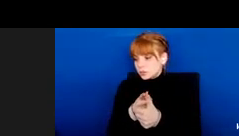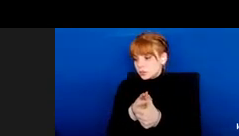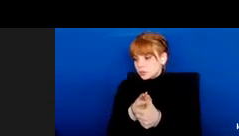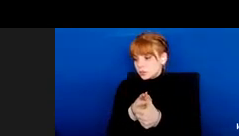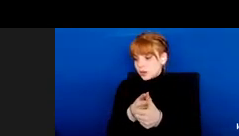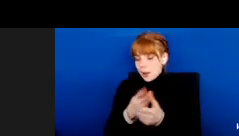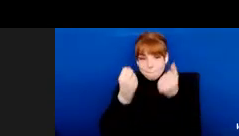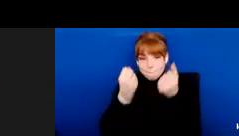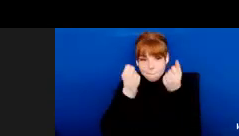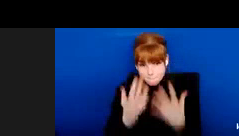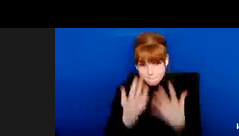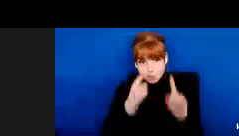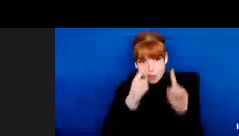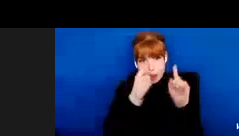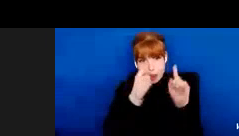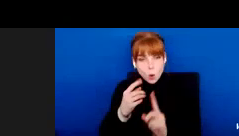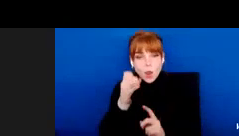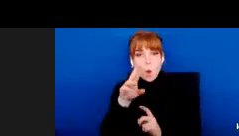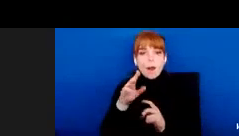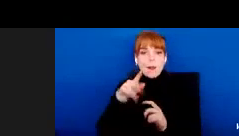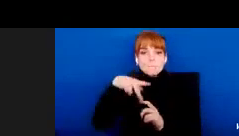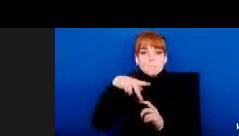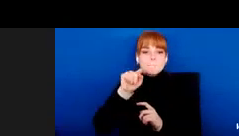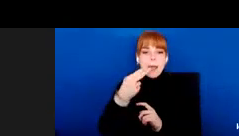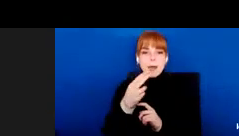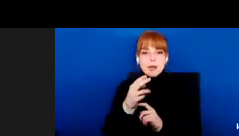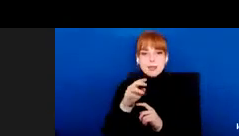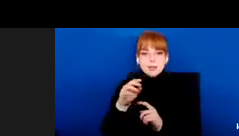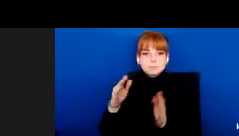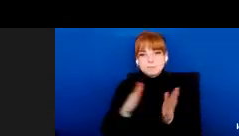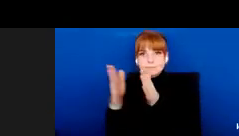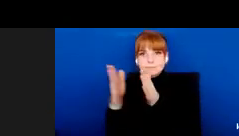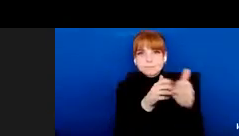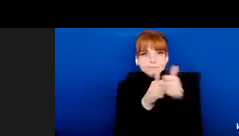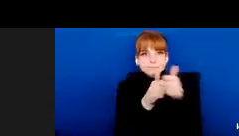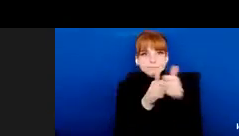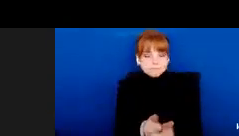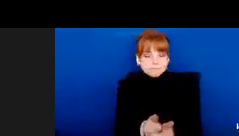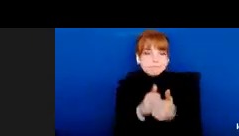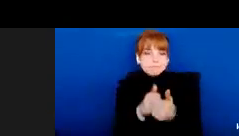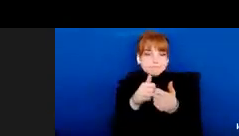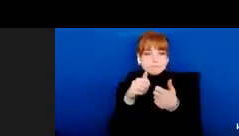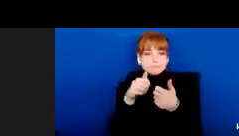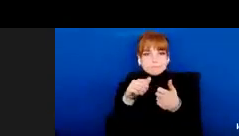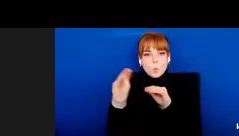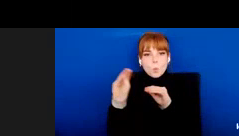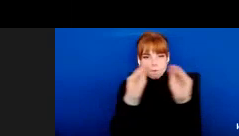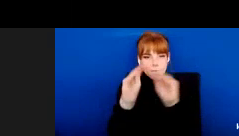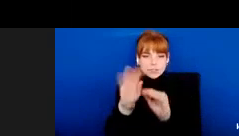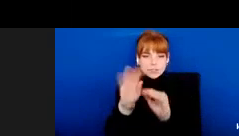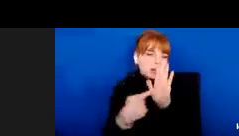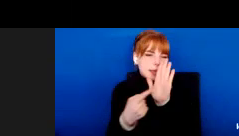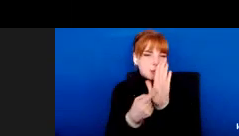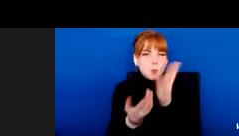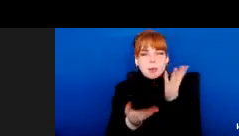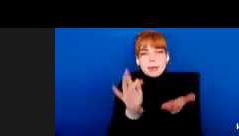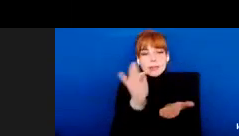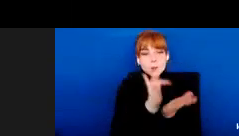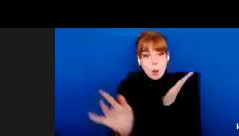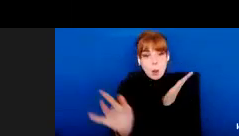or path-based gestures. It's single A. An example of this might be swipe to navigate. So you might have a page where